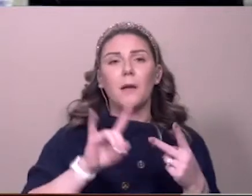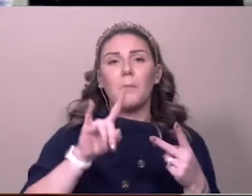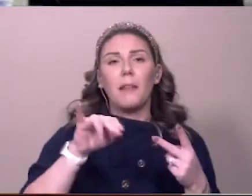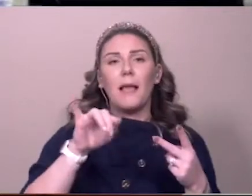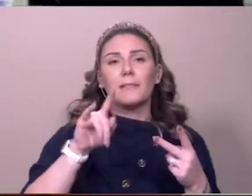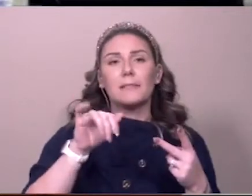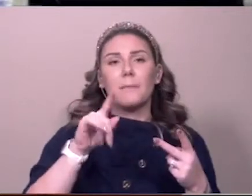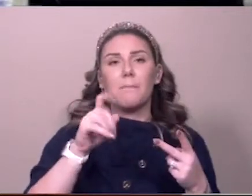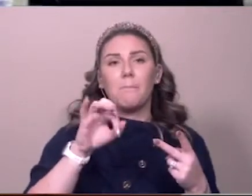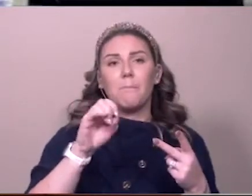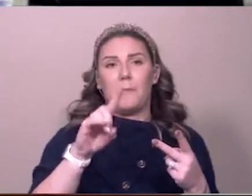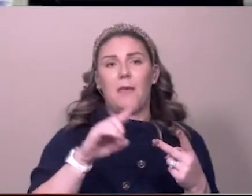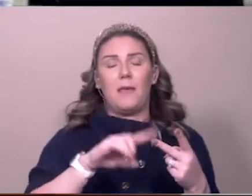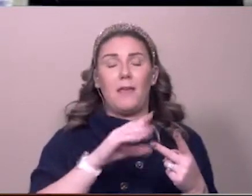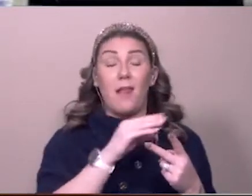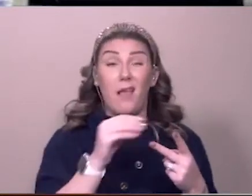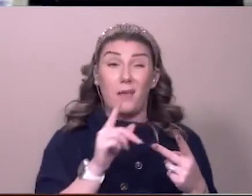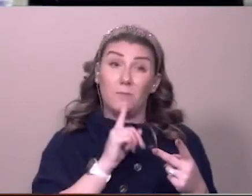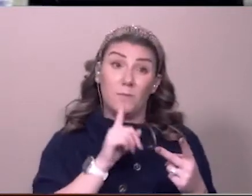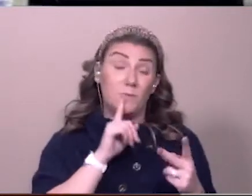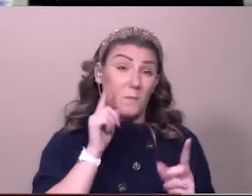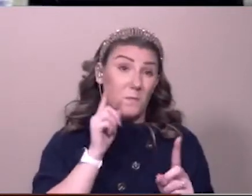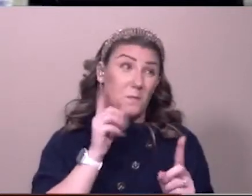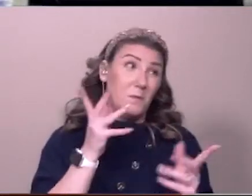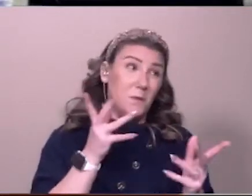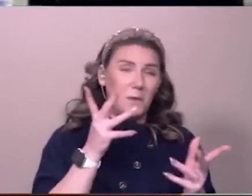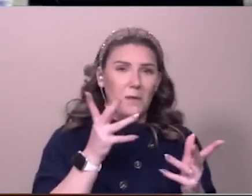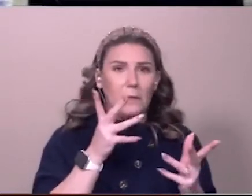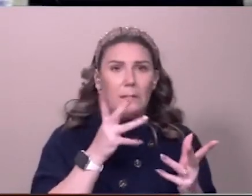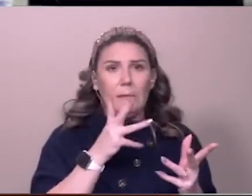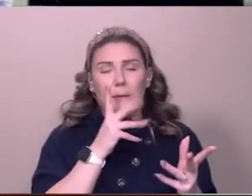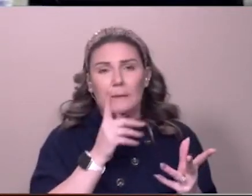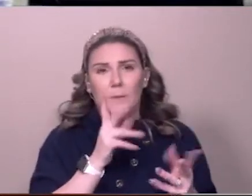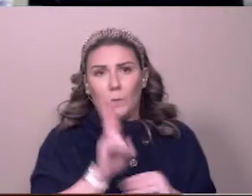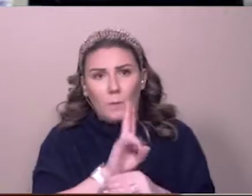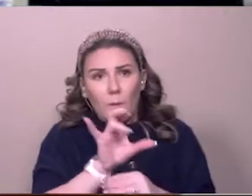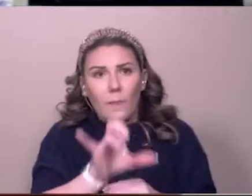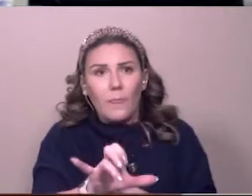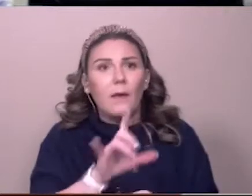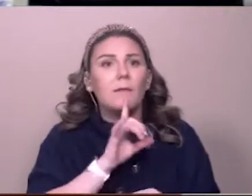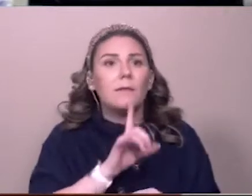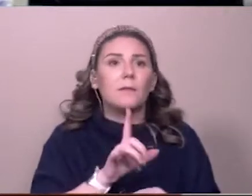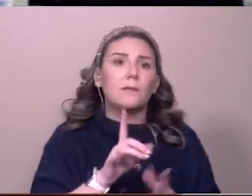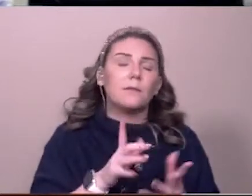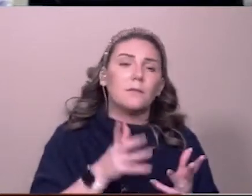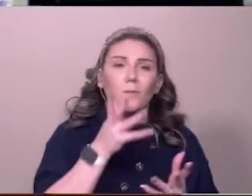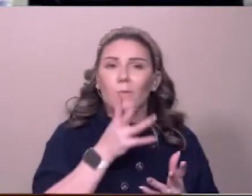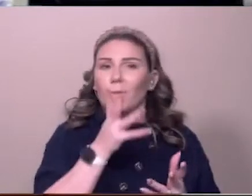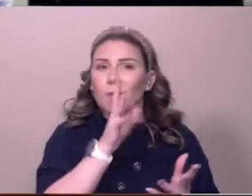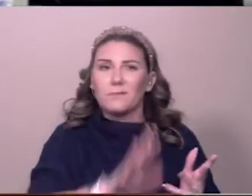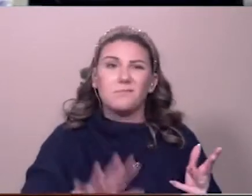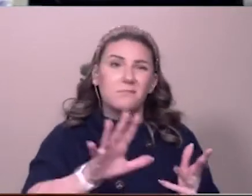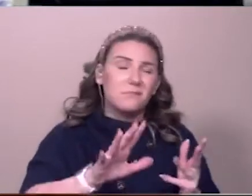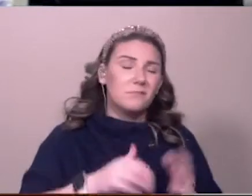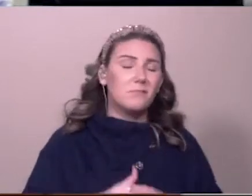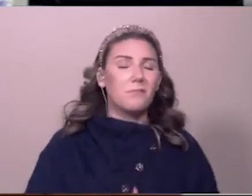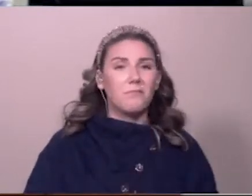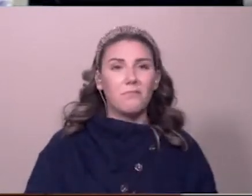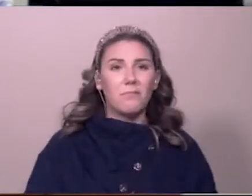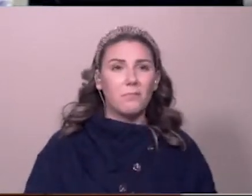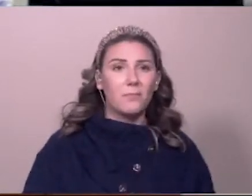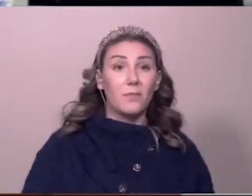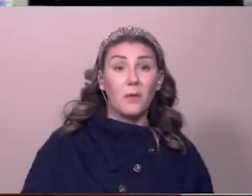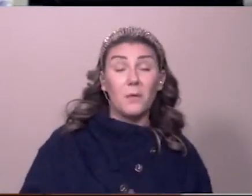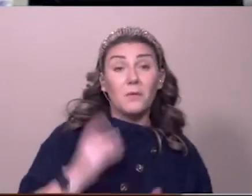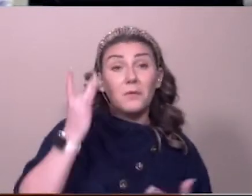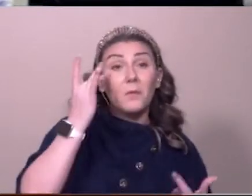uptake for that has not been terrific. In particular, some of the oral agents. I think there's because of